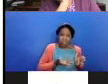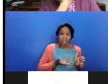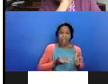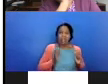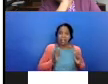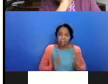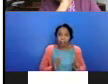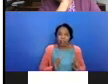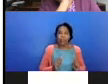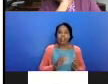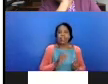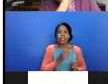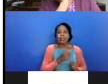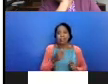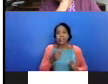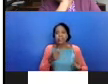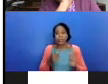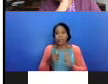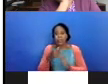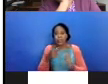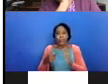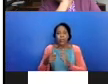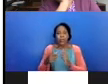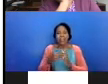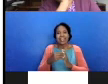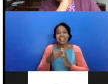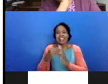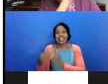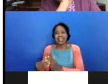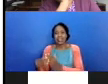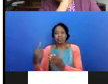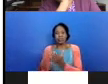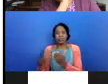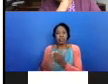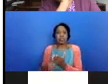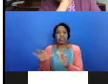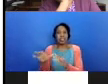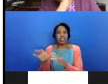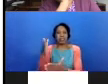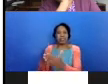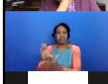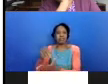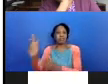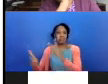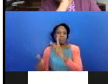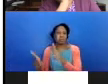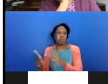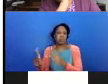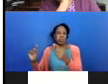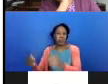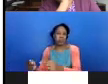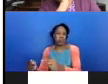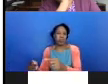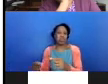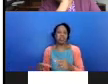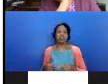like, what's it like to be in a situation where you're being asked, if I'm talking to a guy, if